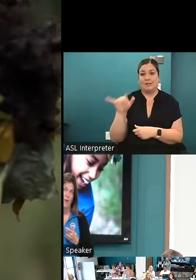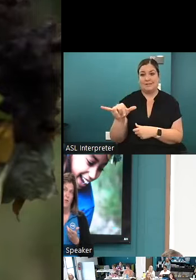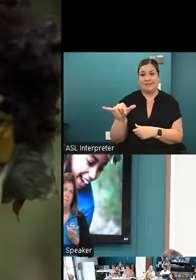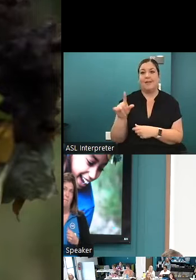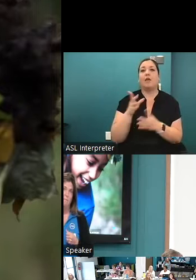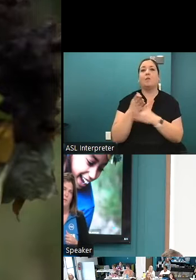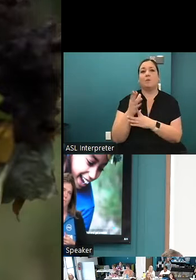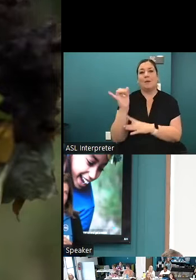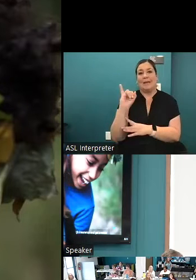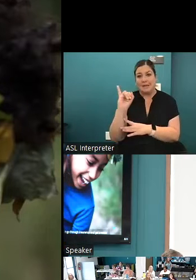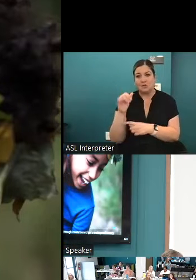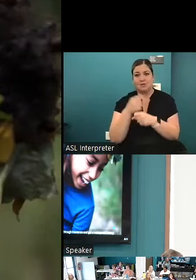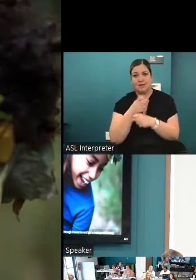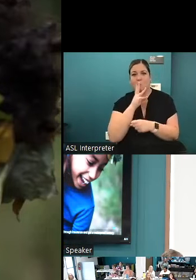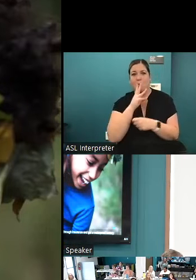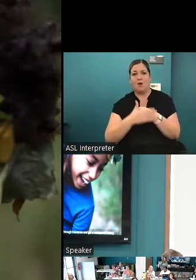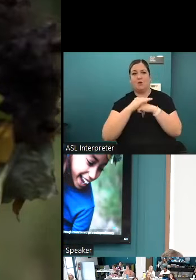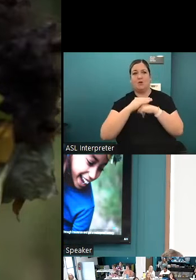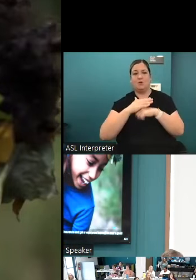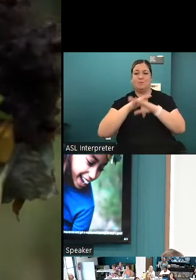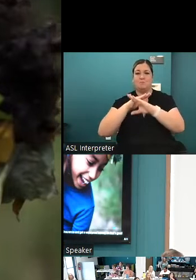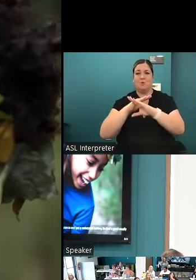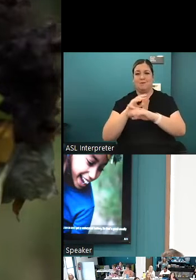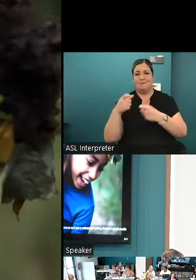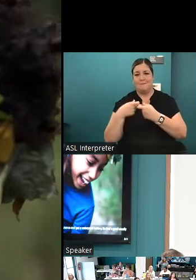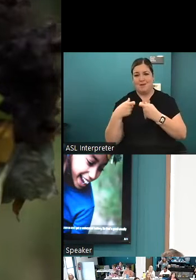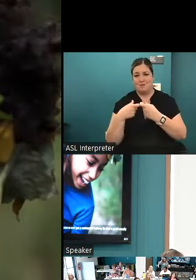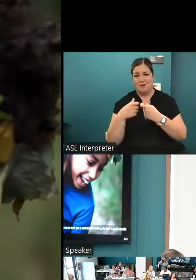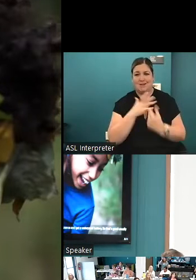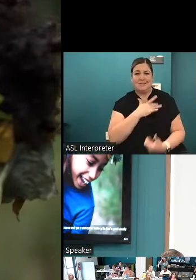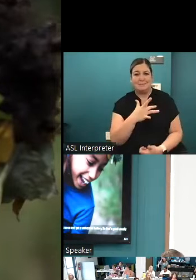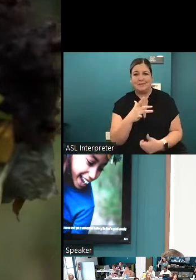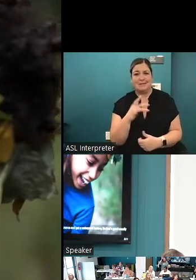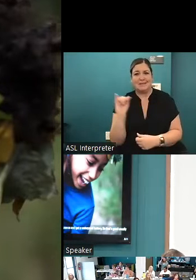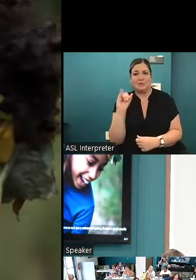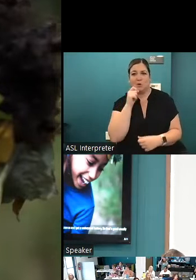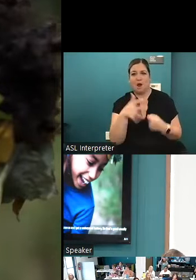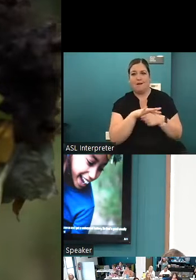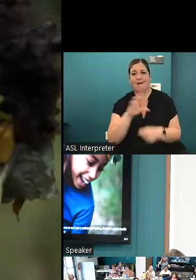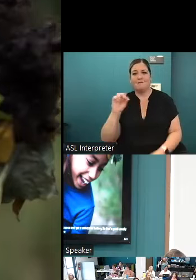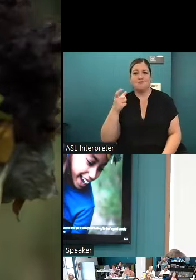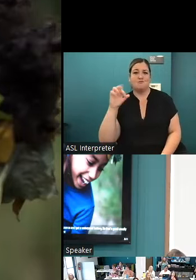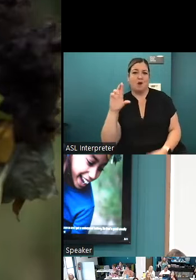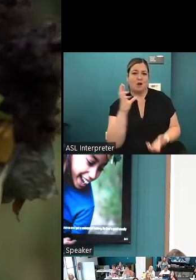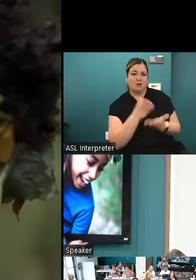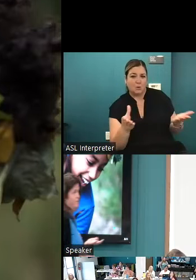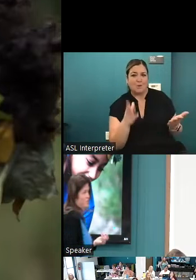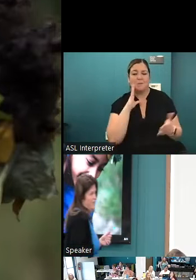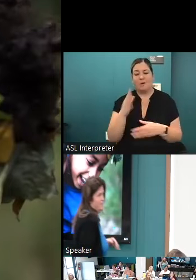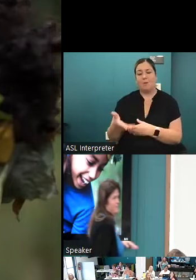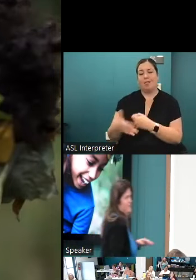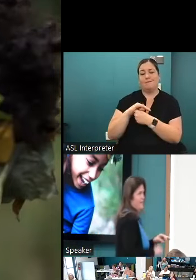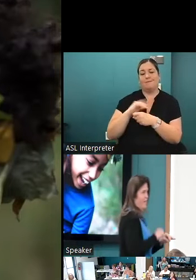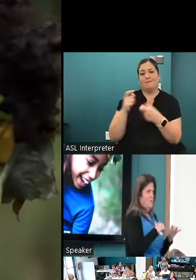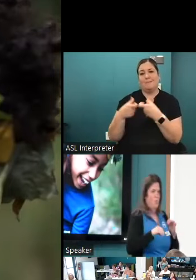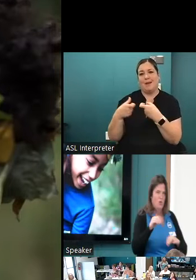waterproof battery. So that's usually insurances don't cover Roger equipment, but they do cover batteries most times. So